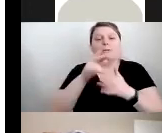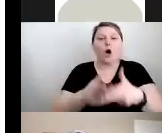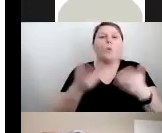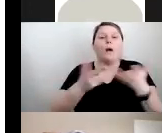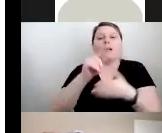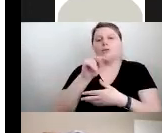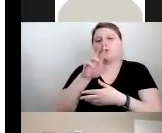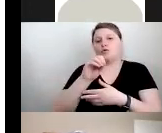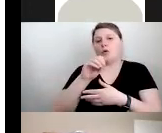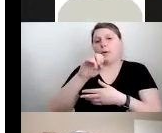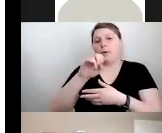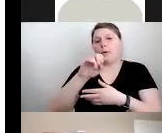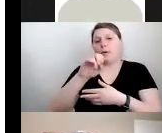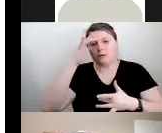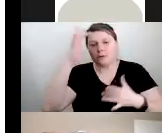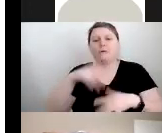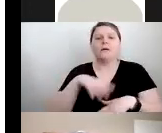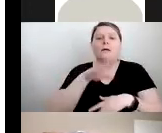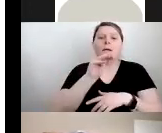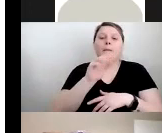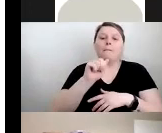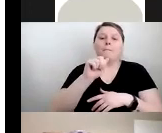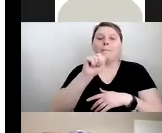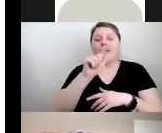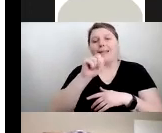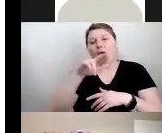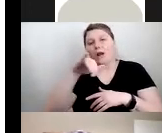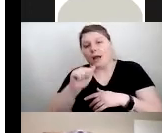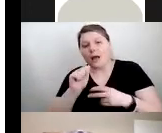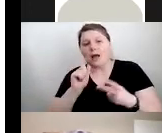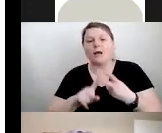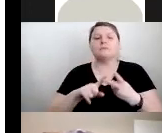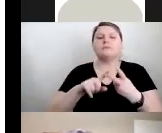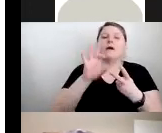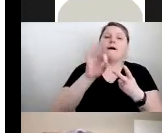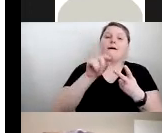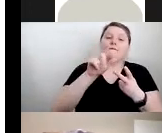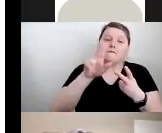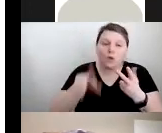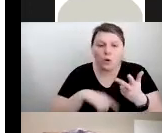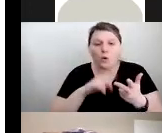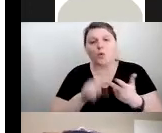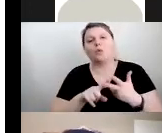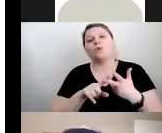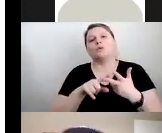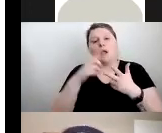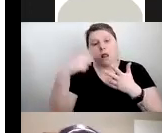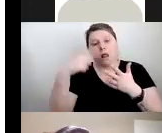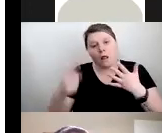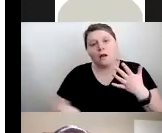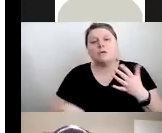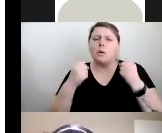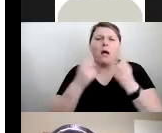from malaria to dengue to schistosomiasis to influenza. And so there's a lot of money going into all of